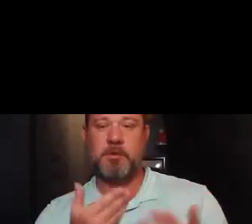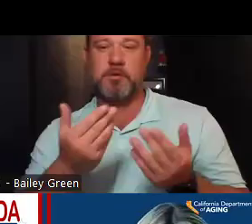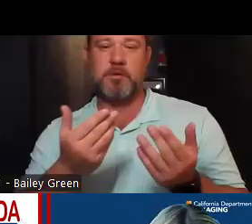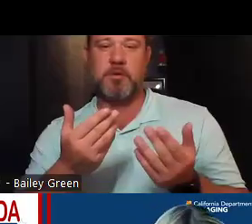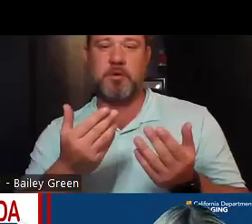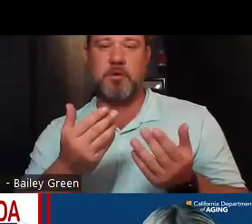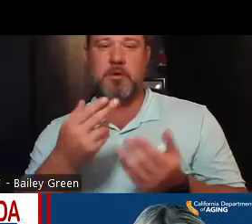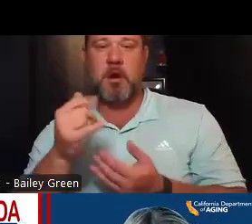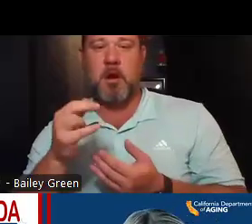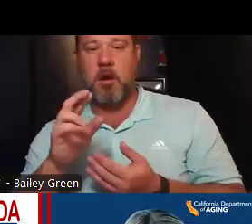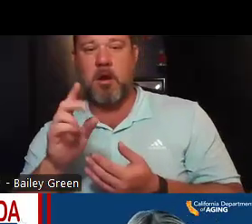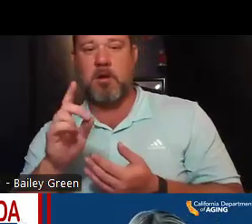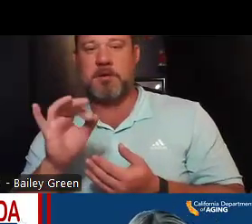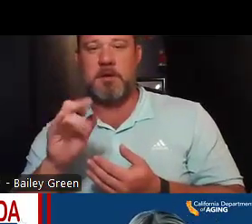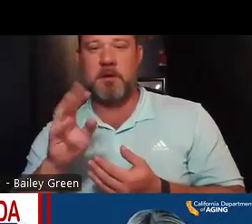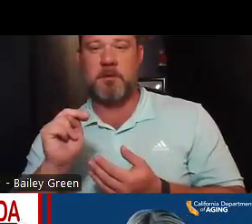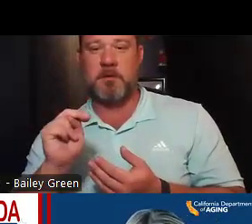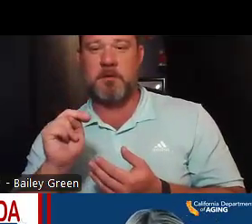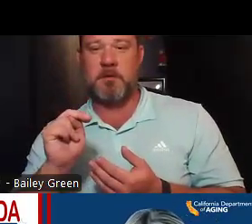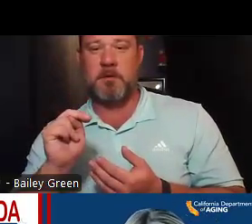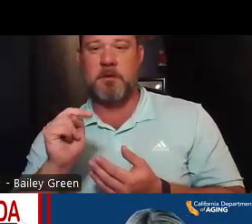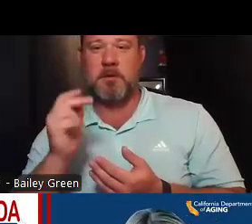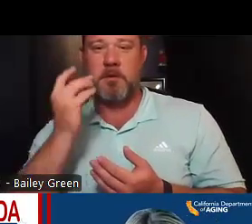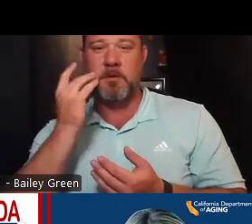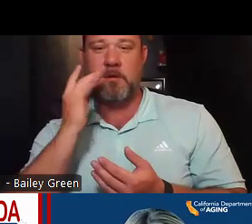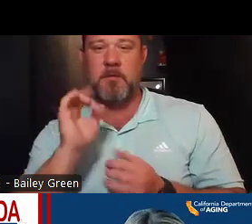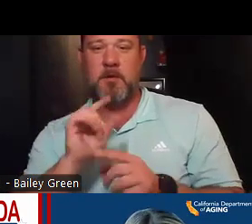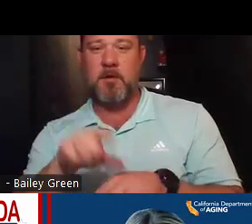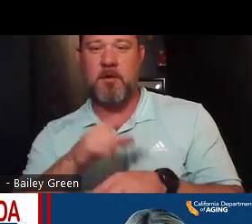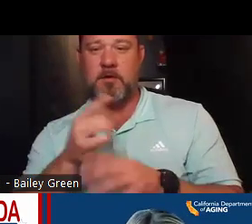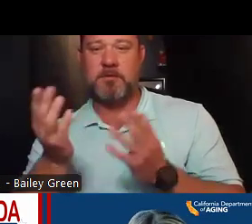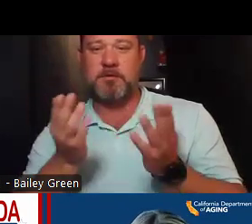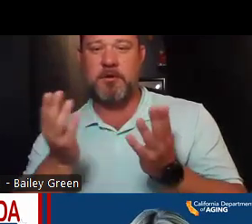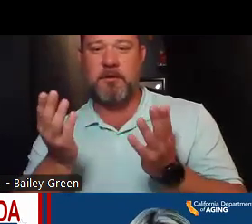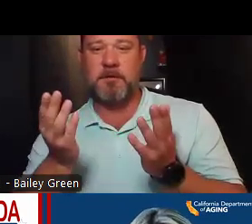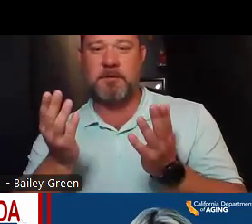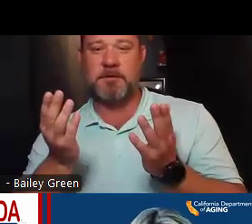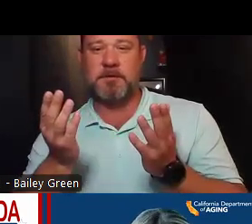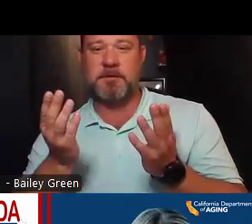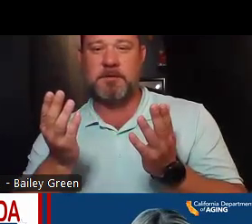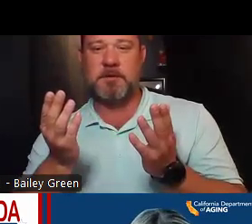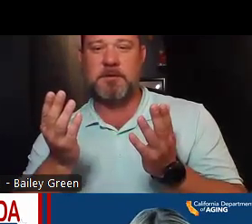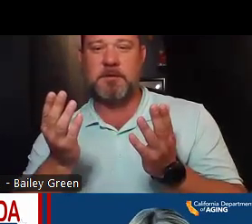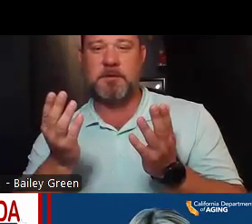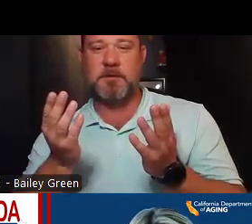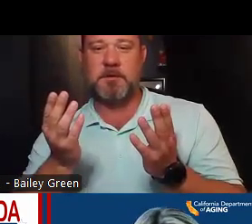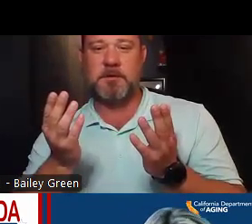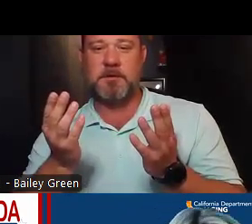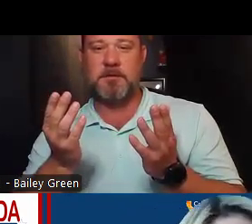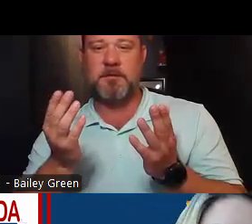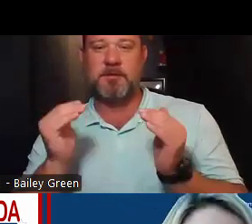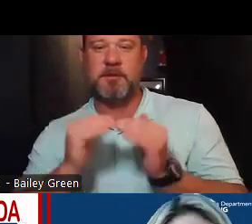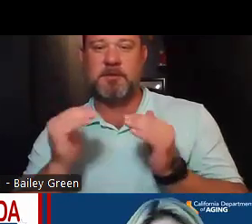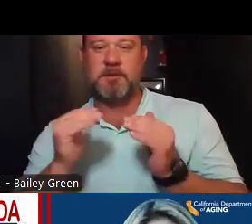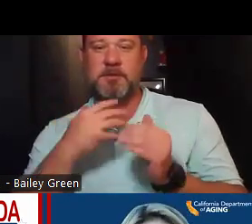to Hagar Dickman, who is Director of the California Long-Term Services and Supports Advocacy for Justice in Aging, and is